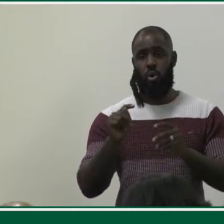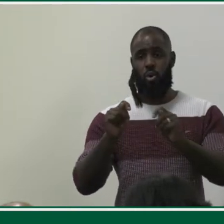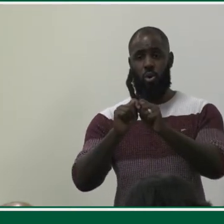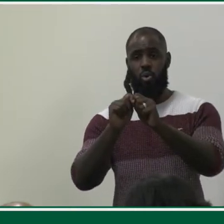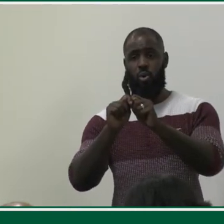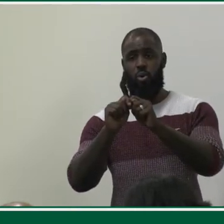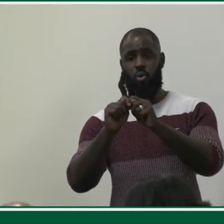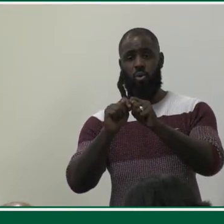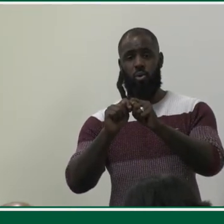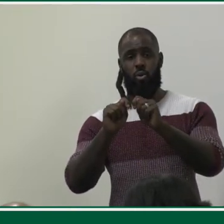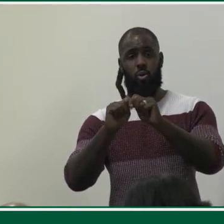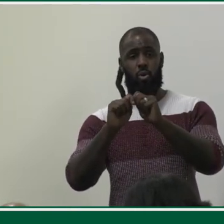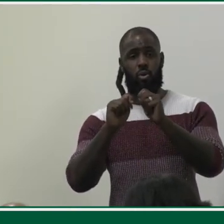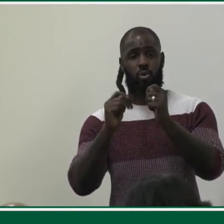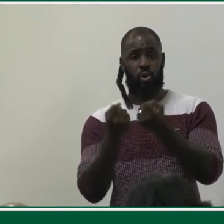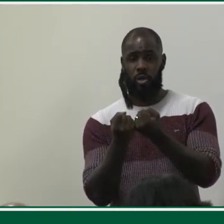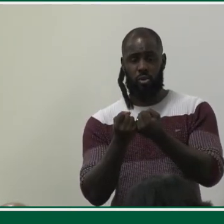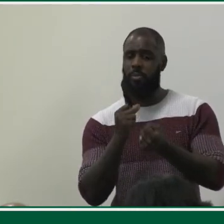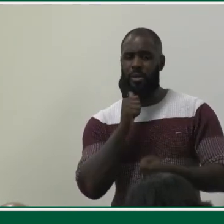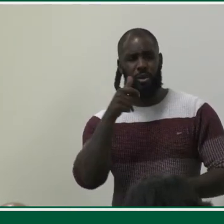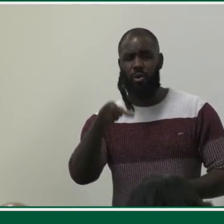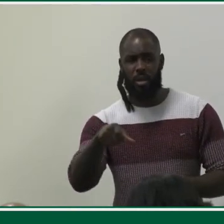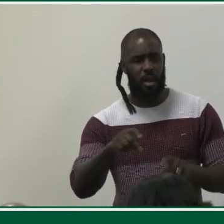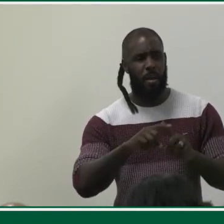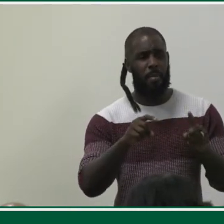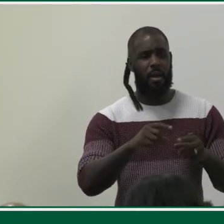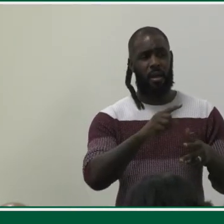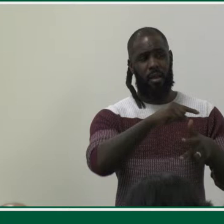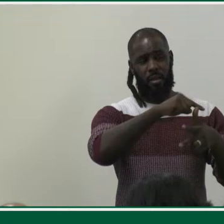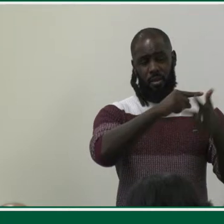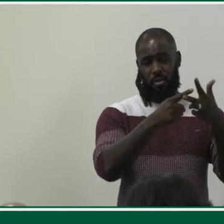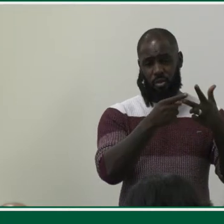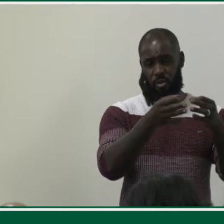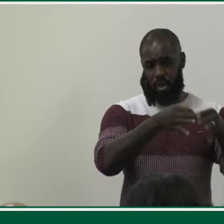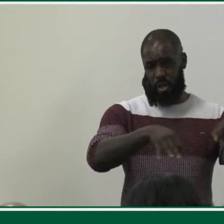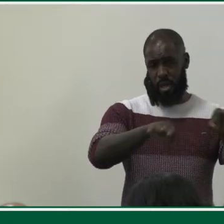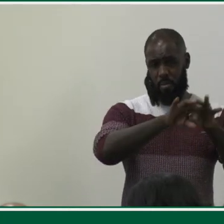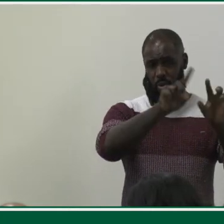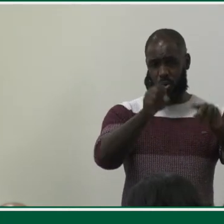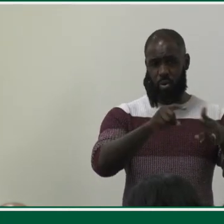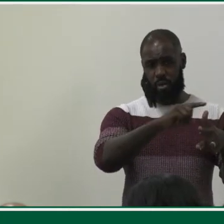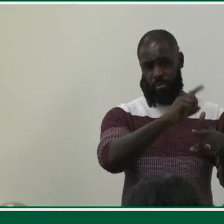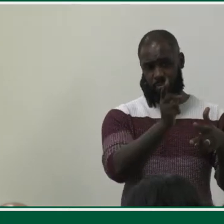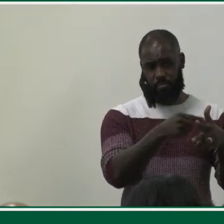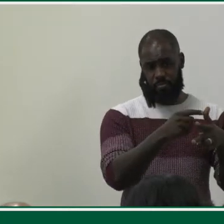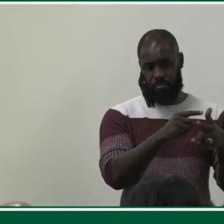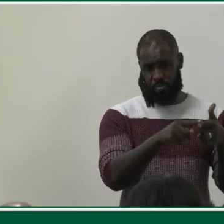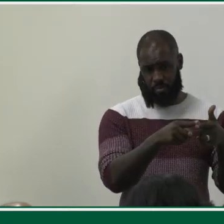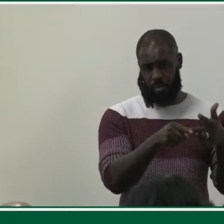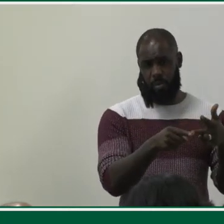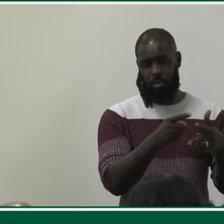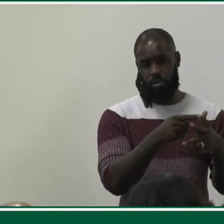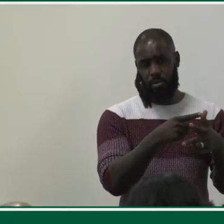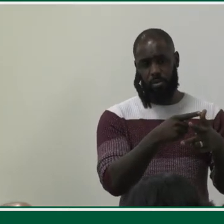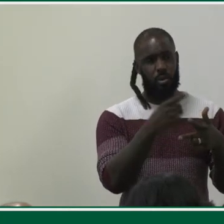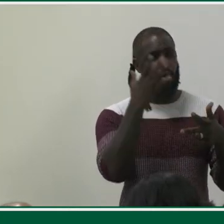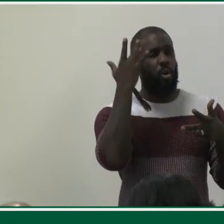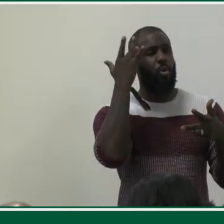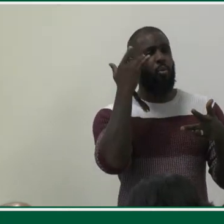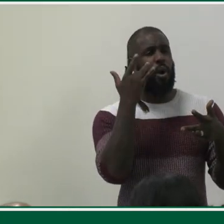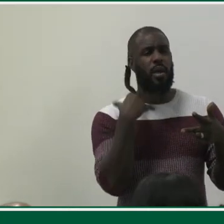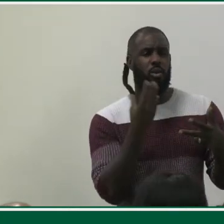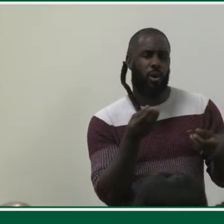we will get them from the registrar. But there are three important questions that we would like them to answer: why they want